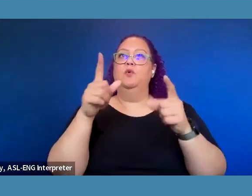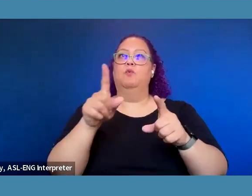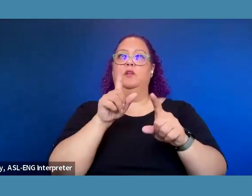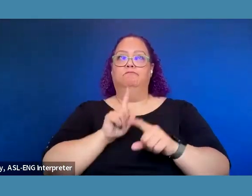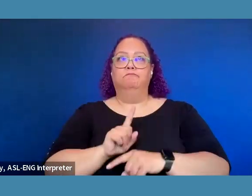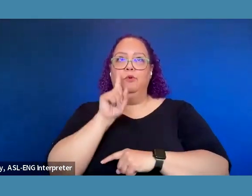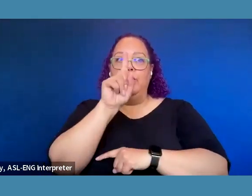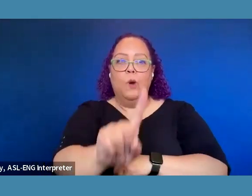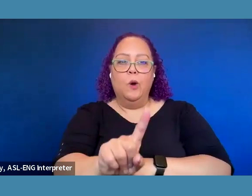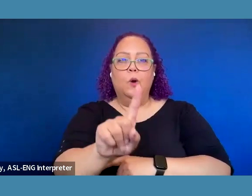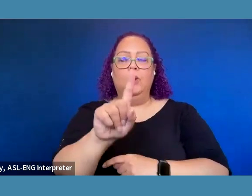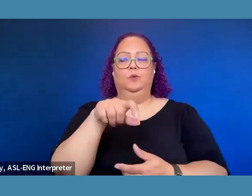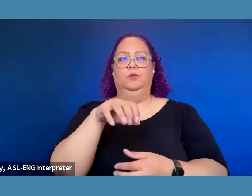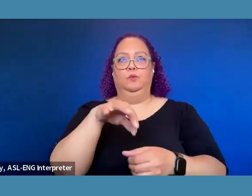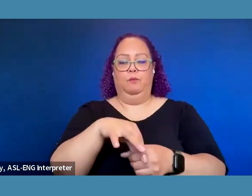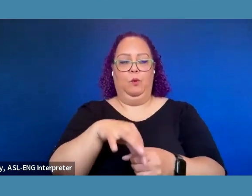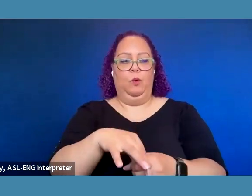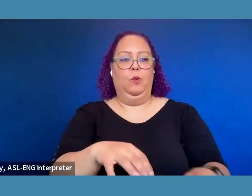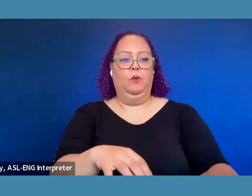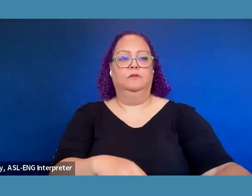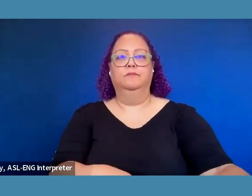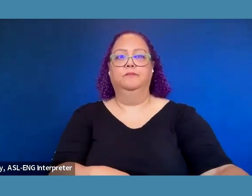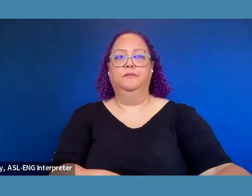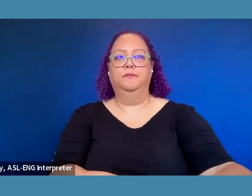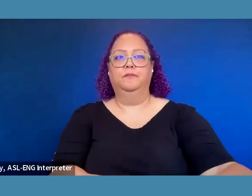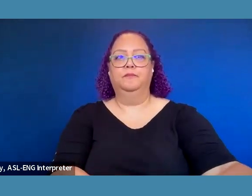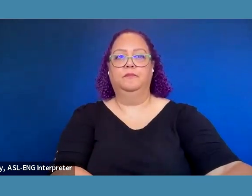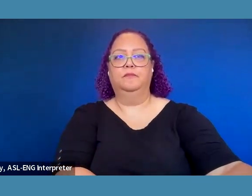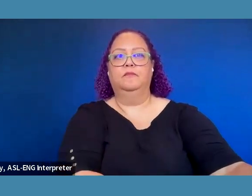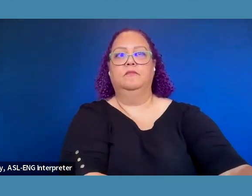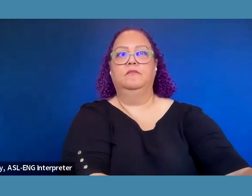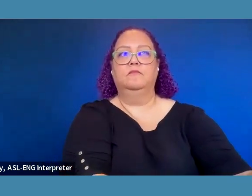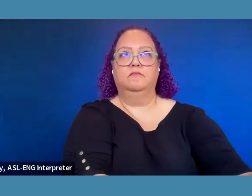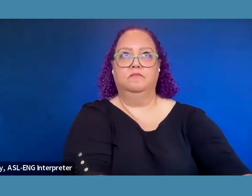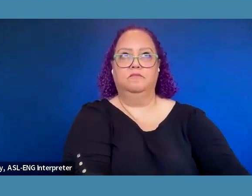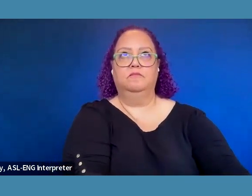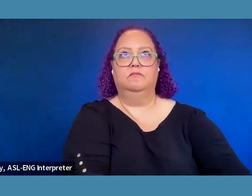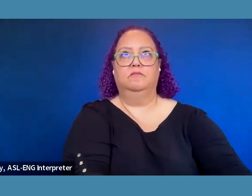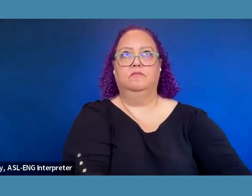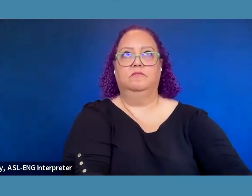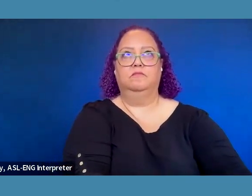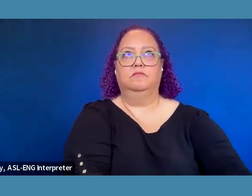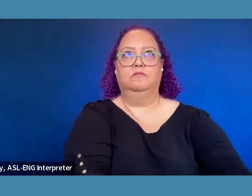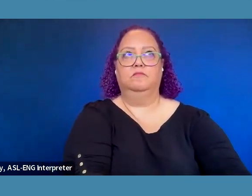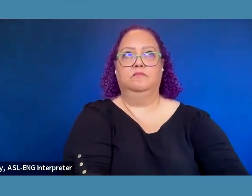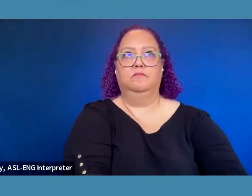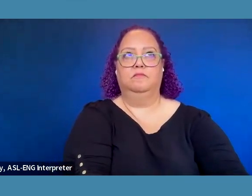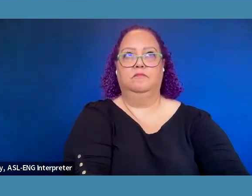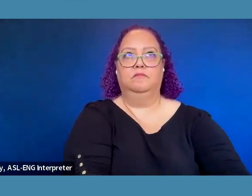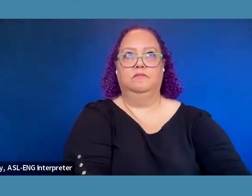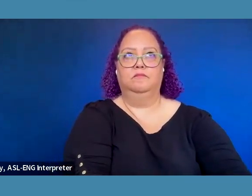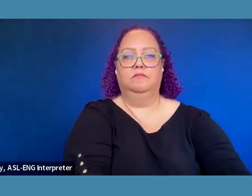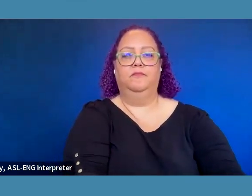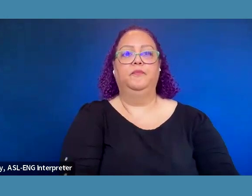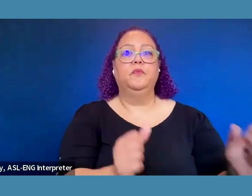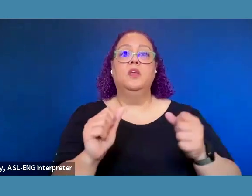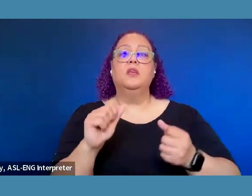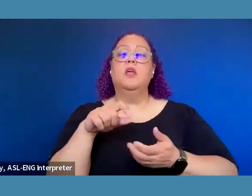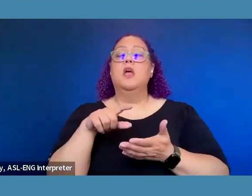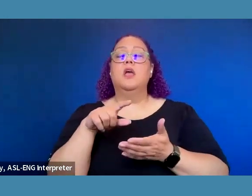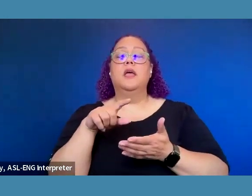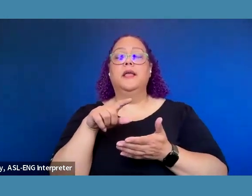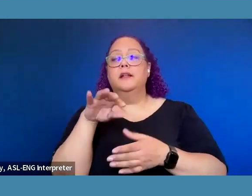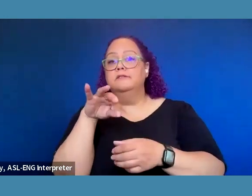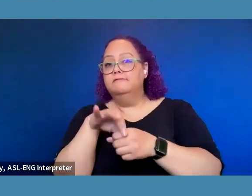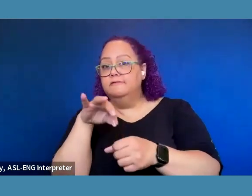You can vote in person during early voting or on election day. So during early voting, you can actually vote any